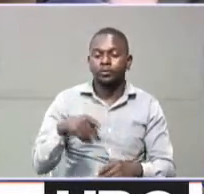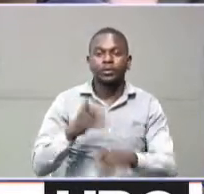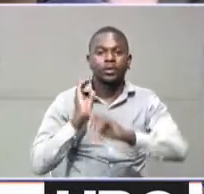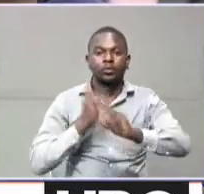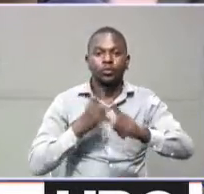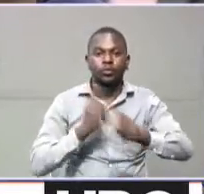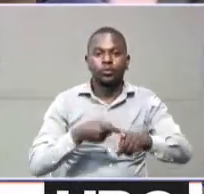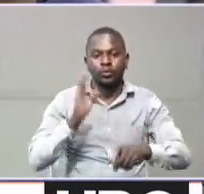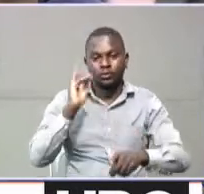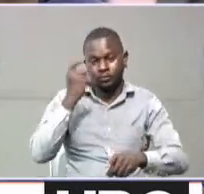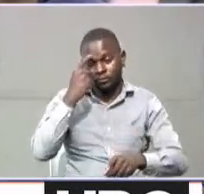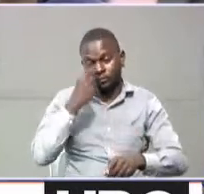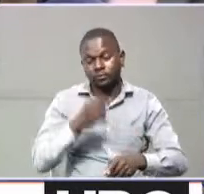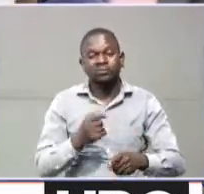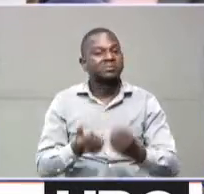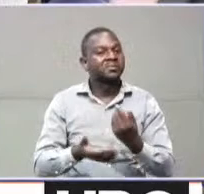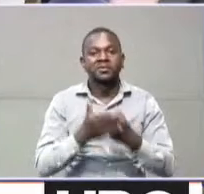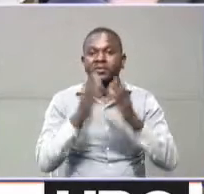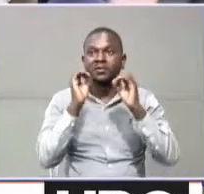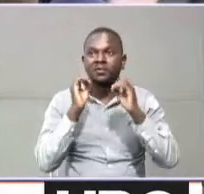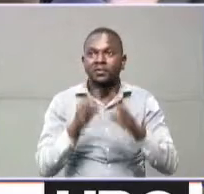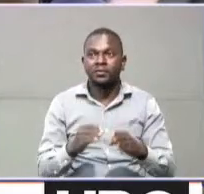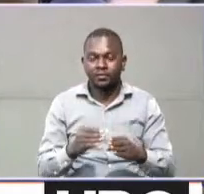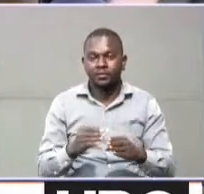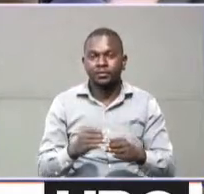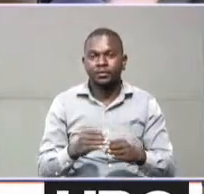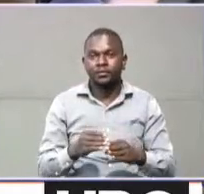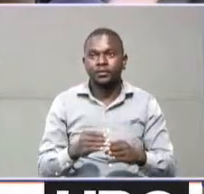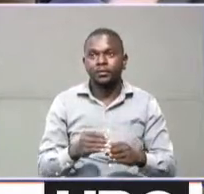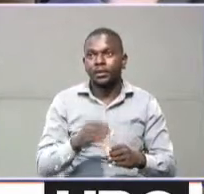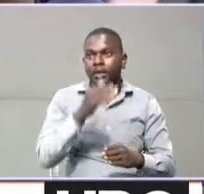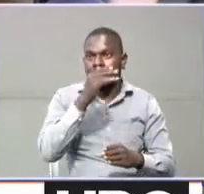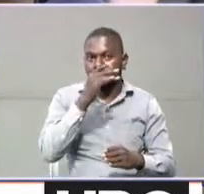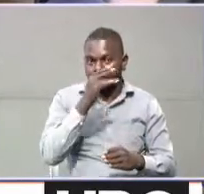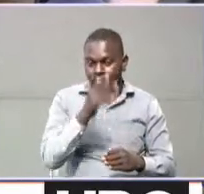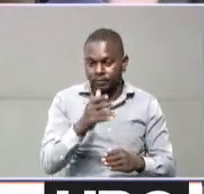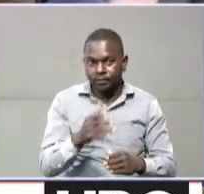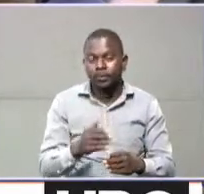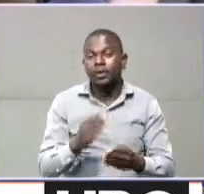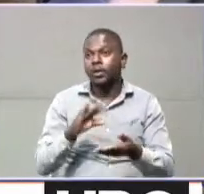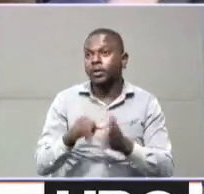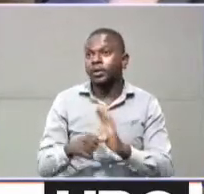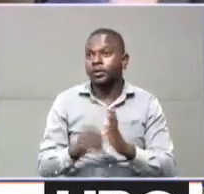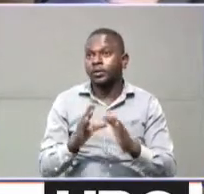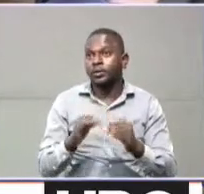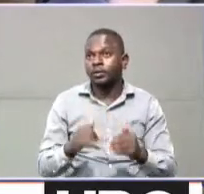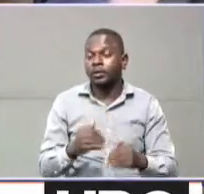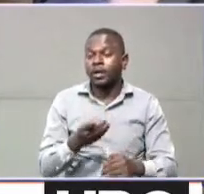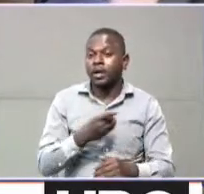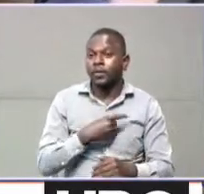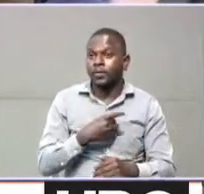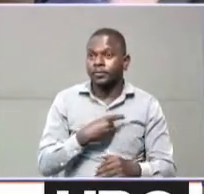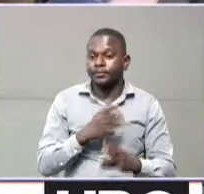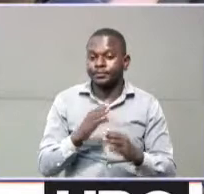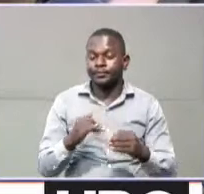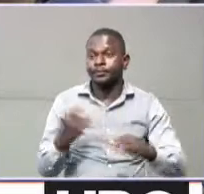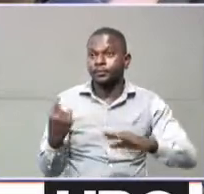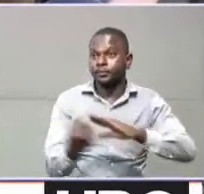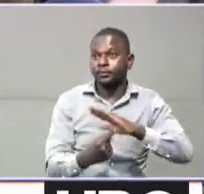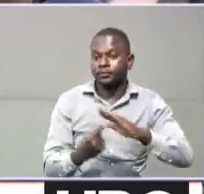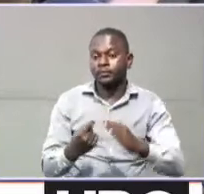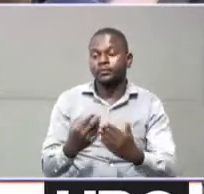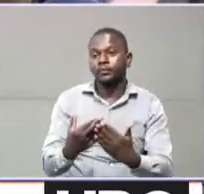government of nakedness and betrayal on the issue of updates and situation